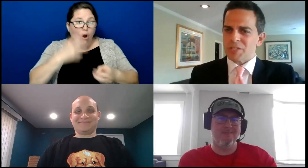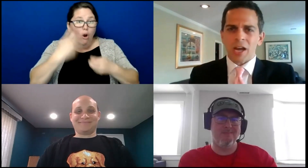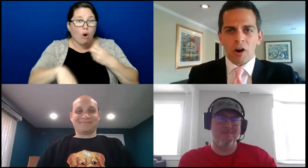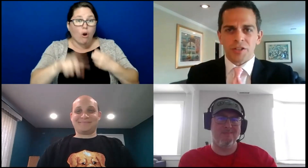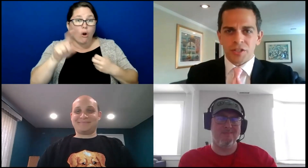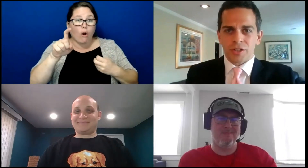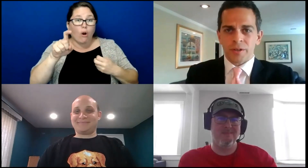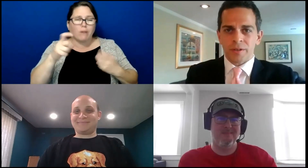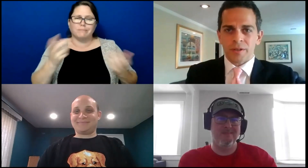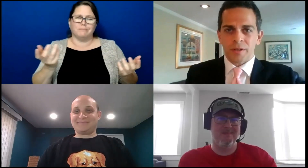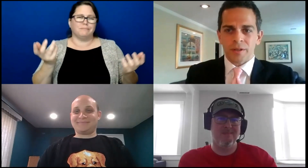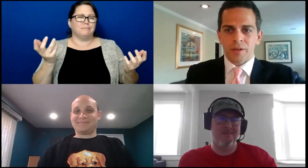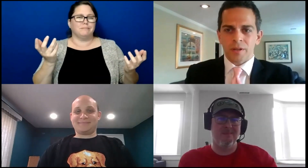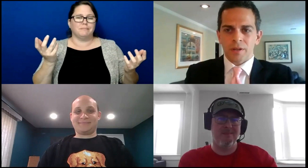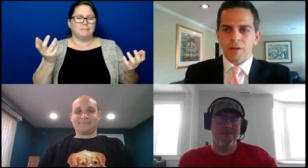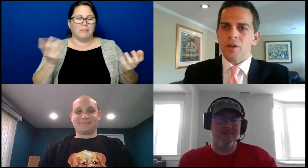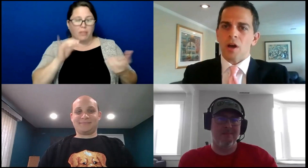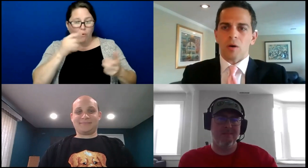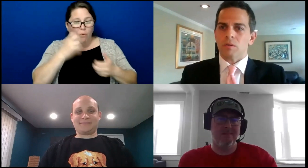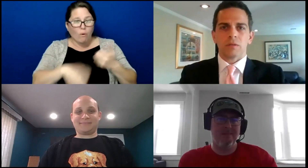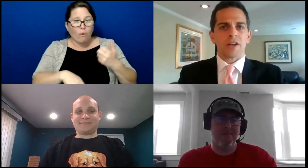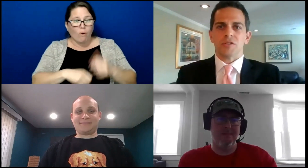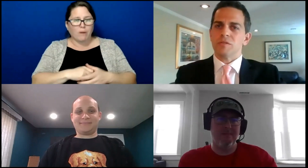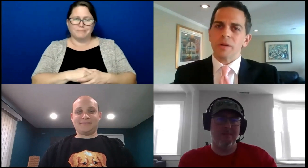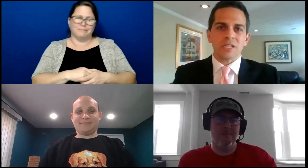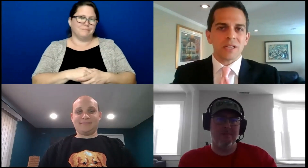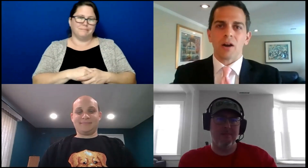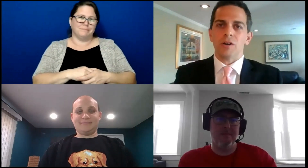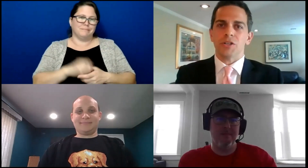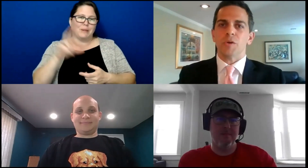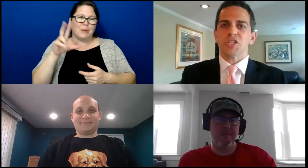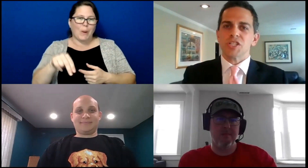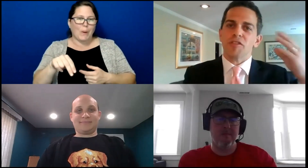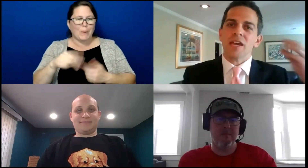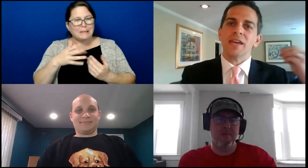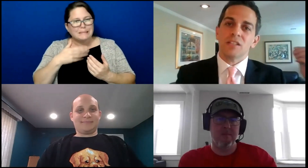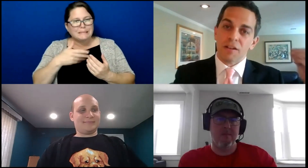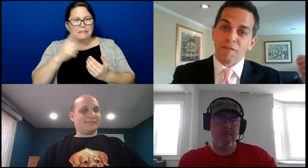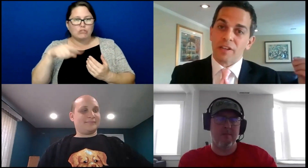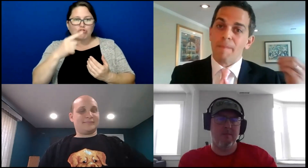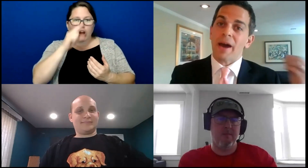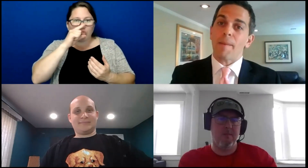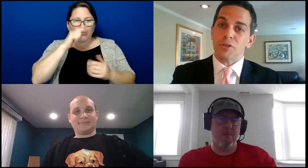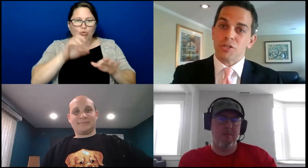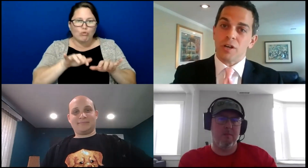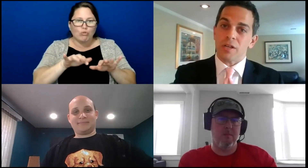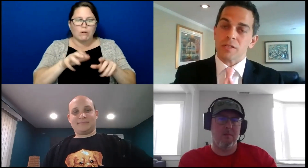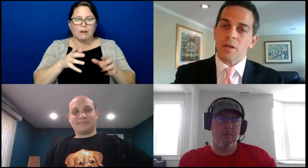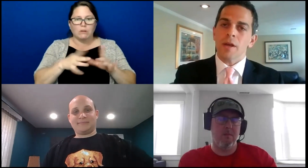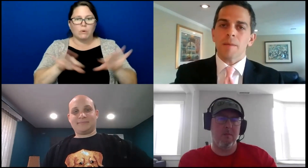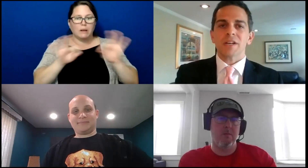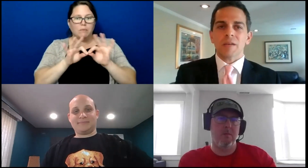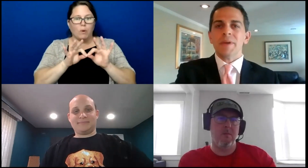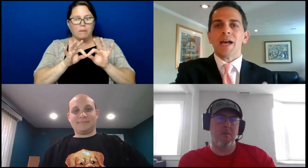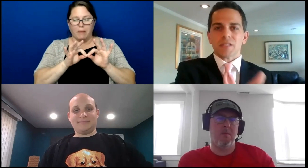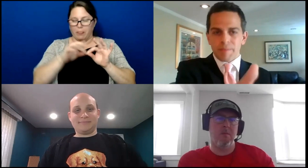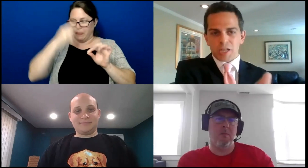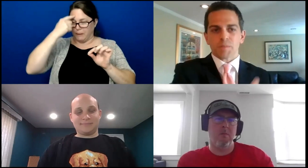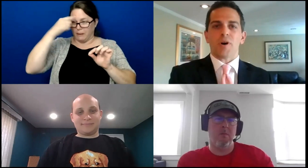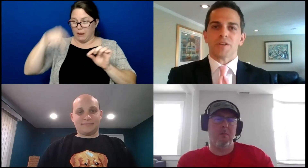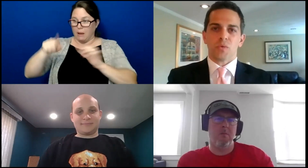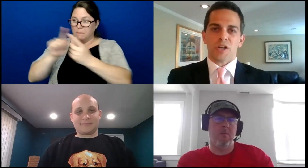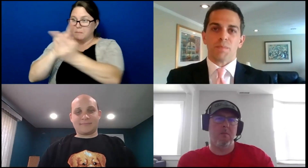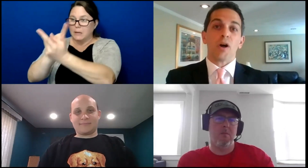tell me in the chat, was that hard to do? No, no, it's not hard to do. It's just thinking differently about opportunities. Because let me